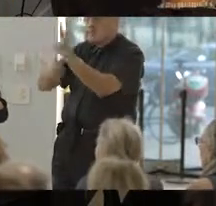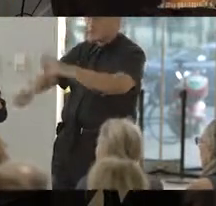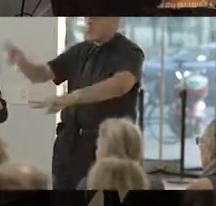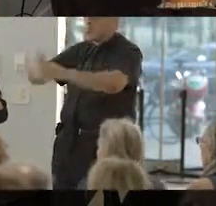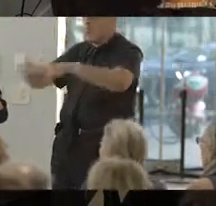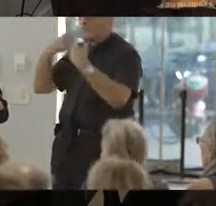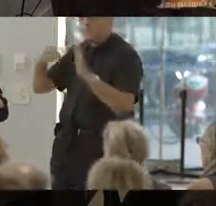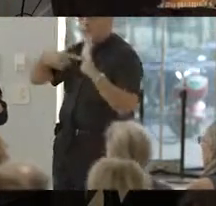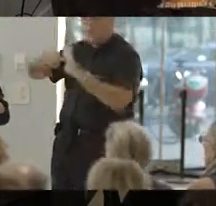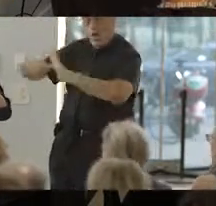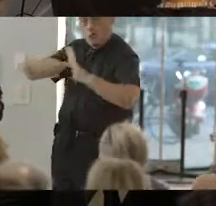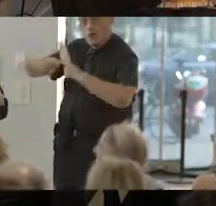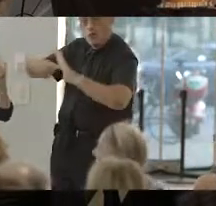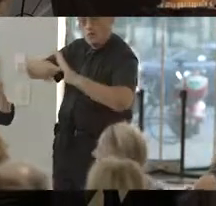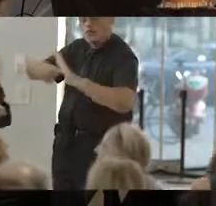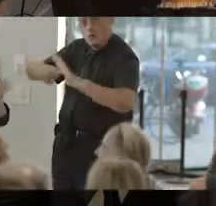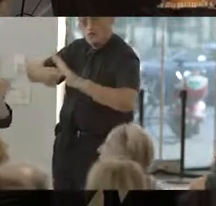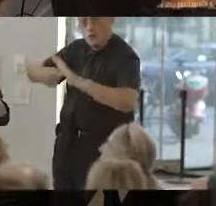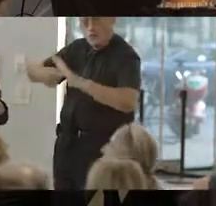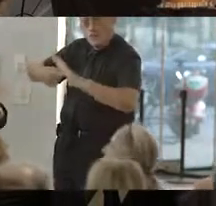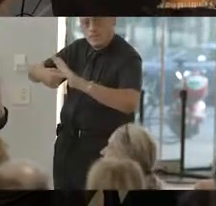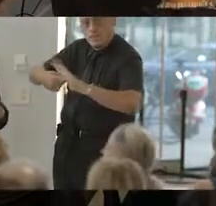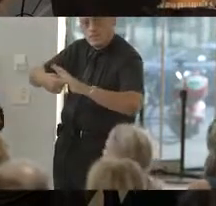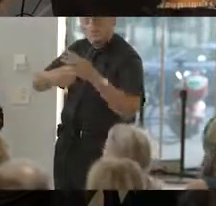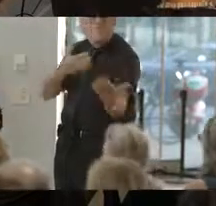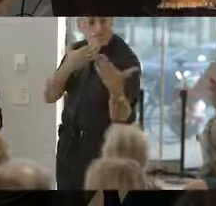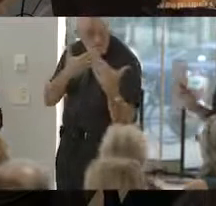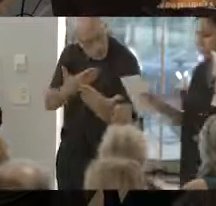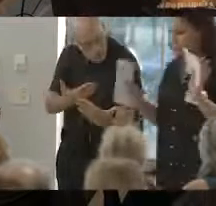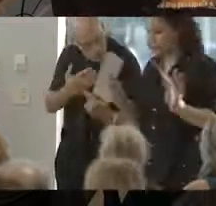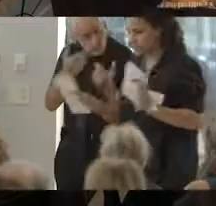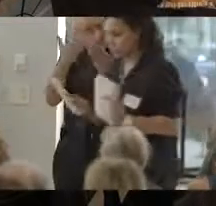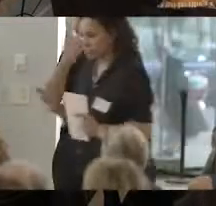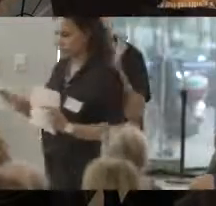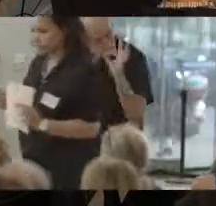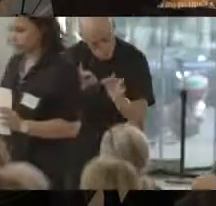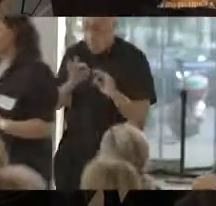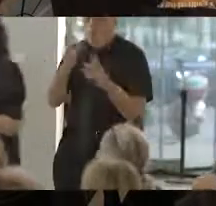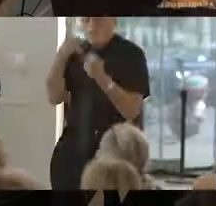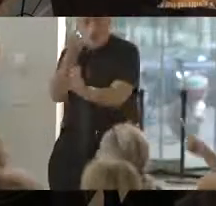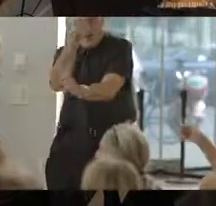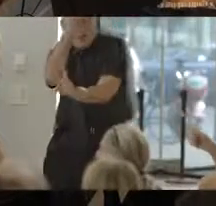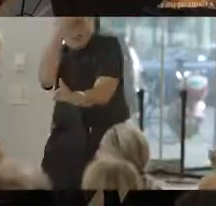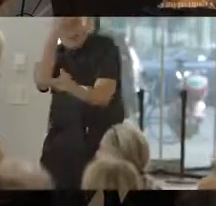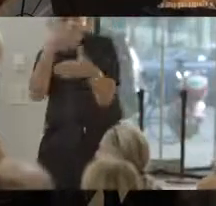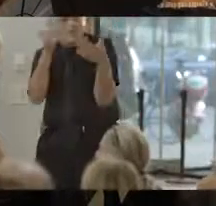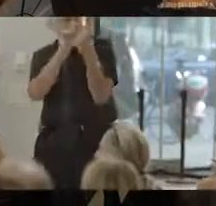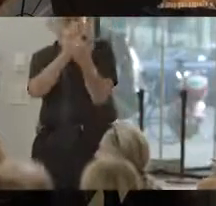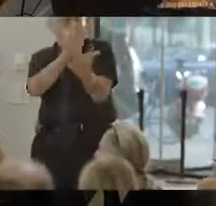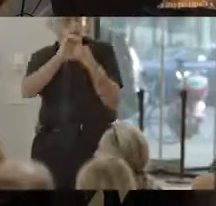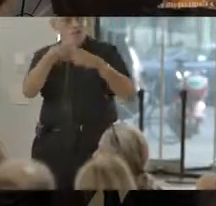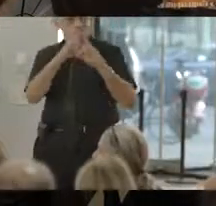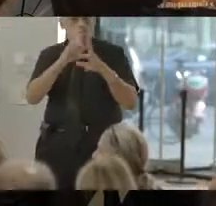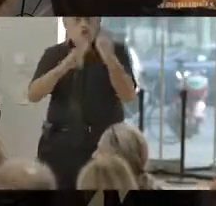Okay. Okay, that's okay. Thank you for the suggestion. Trying to understand the best way to make